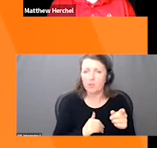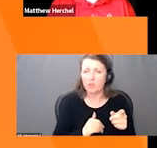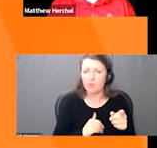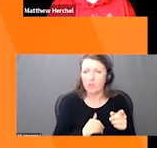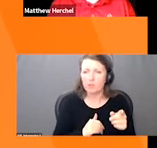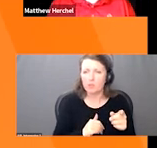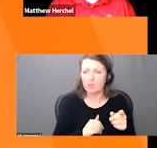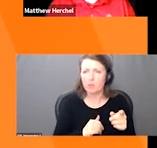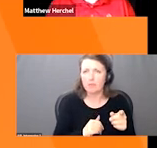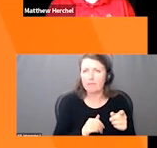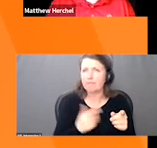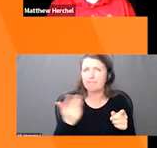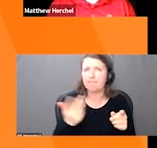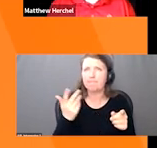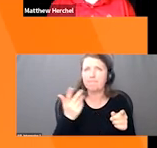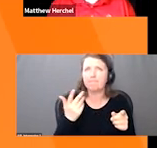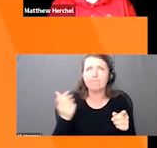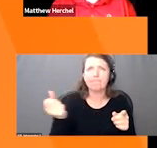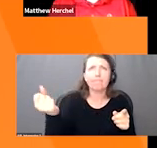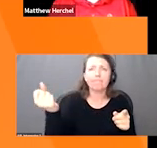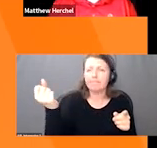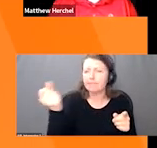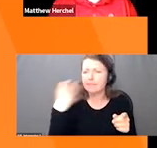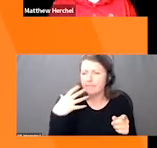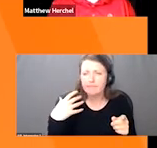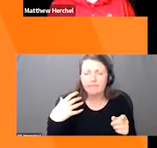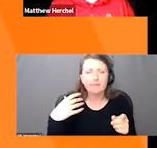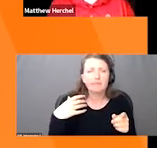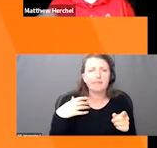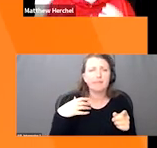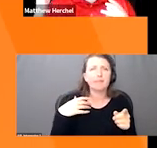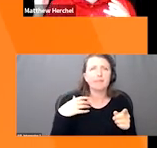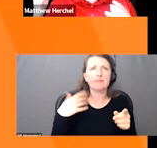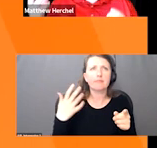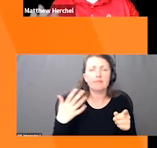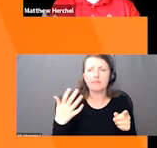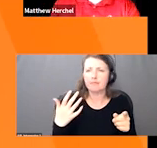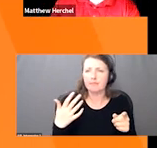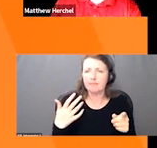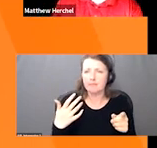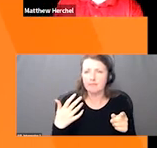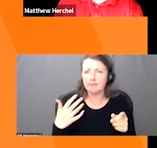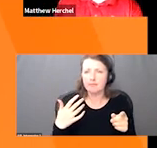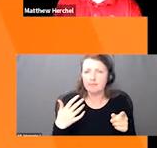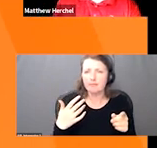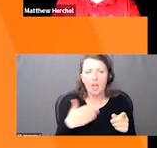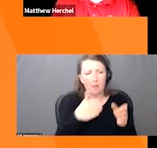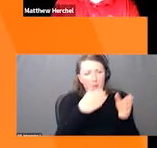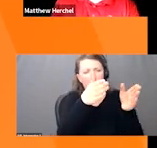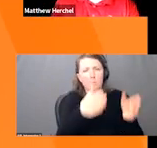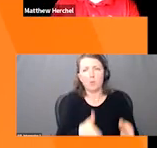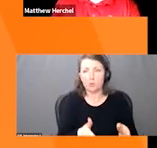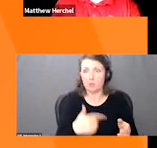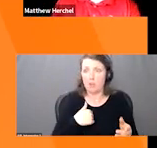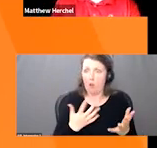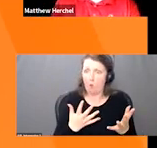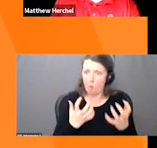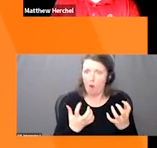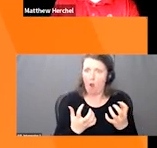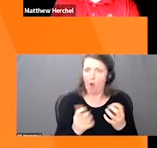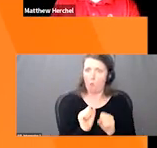accounting? Shout out to me what someone uses, the persona of someone that they want to work more